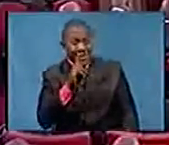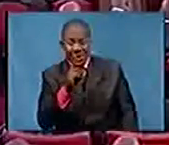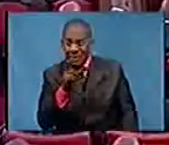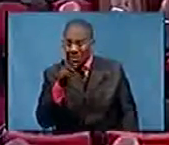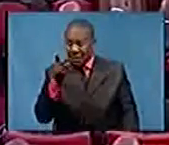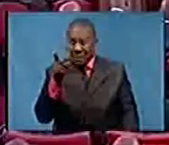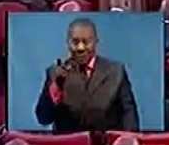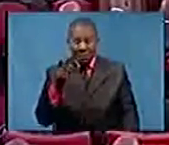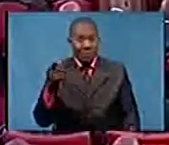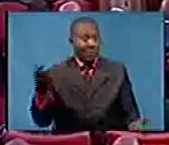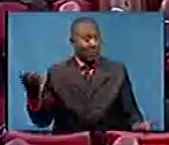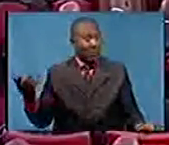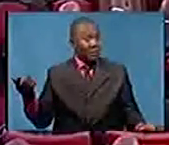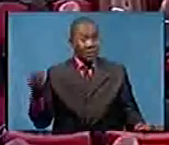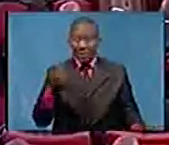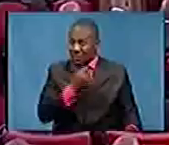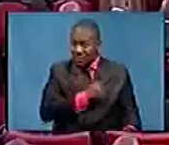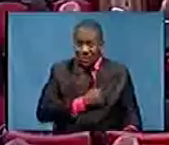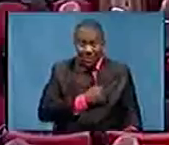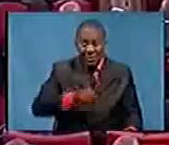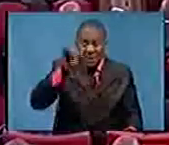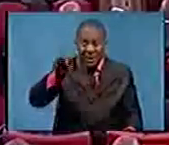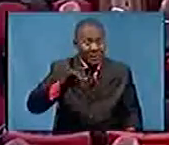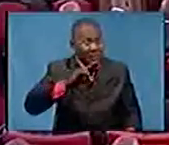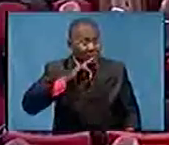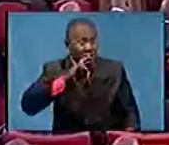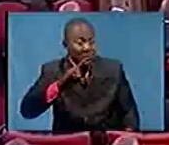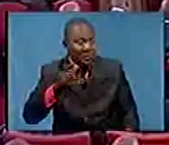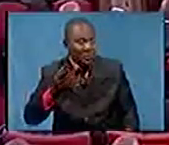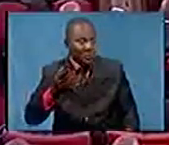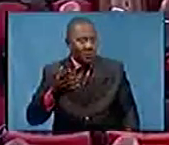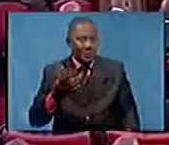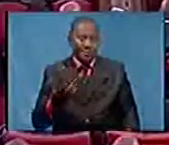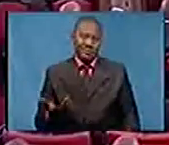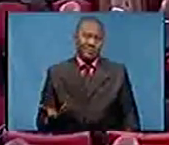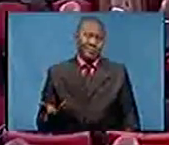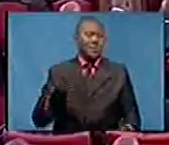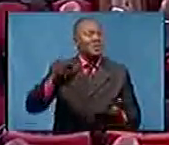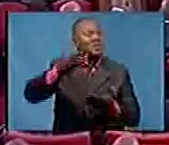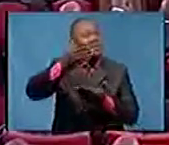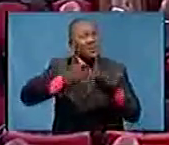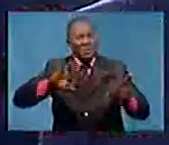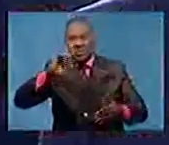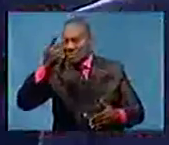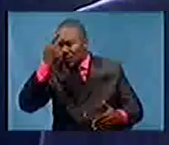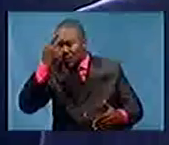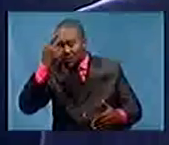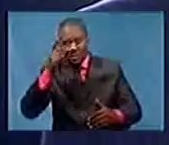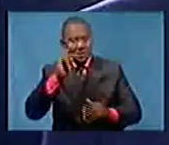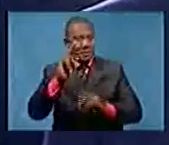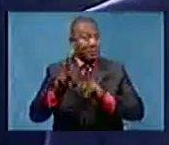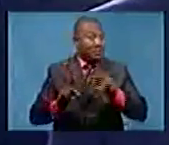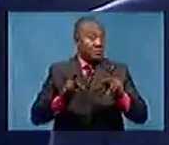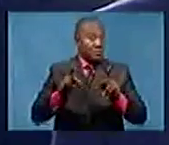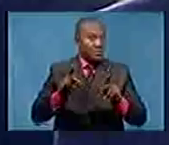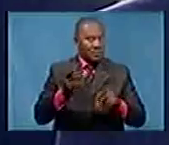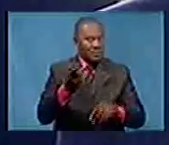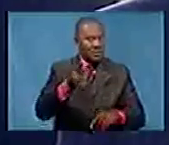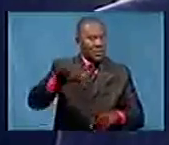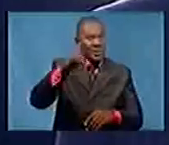the worrying things in this country, that the way politicians, some of them, play the game. They think they